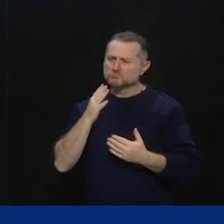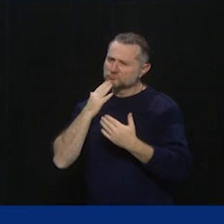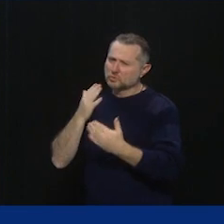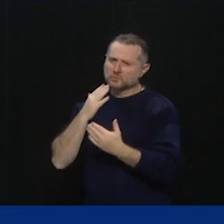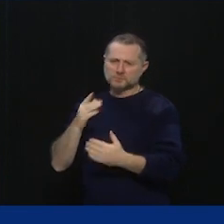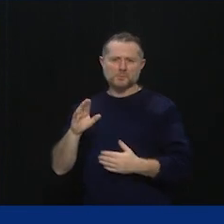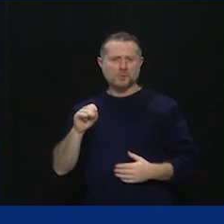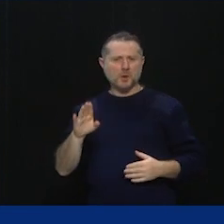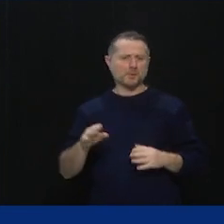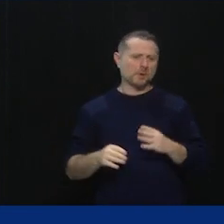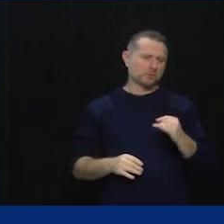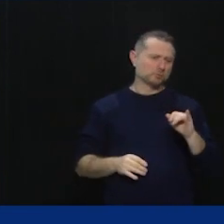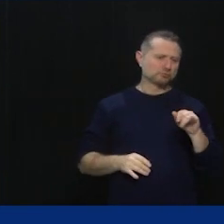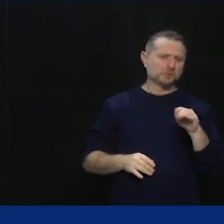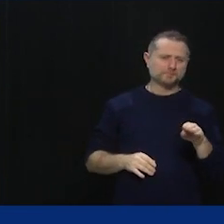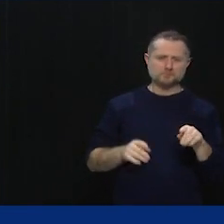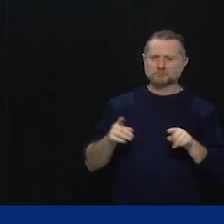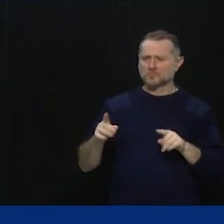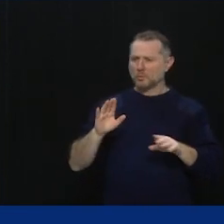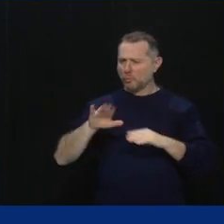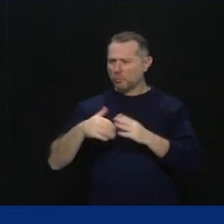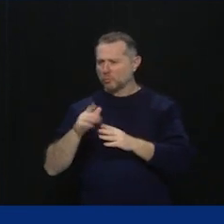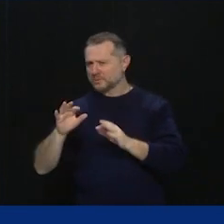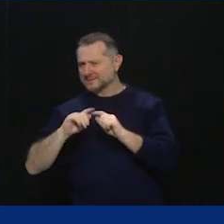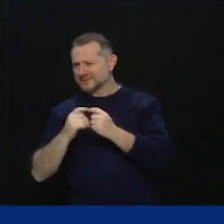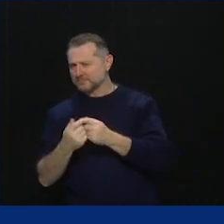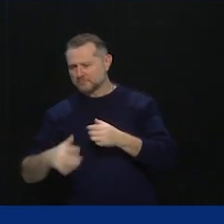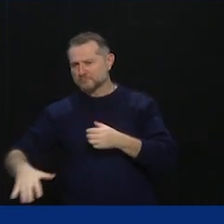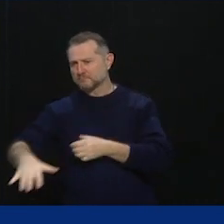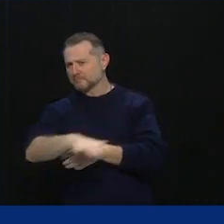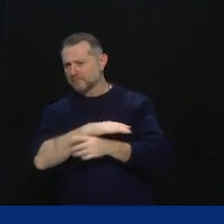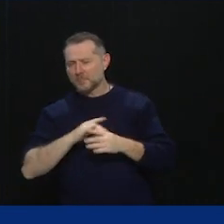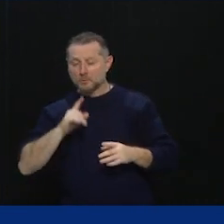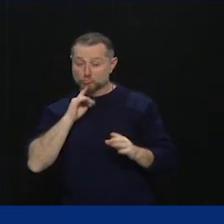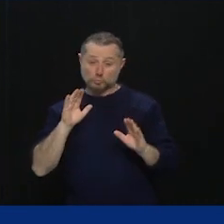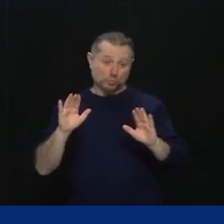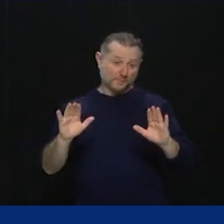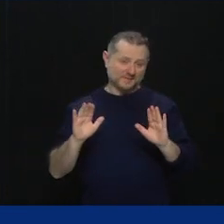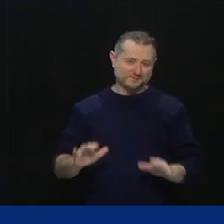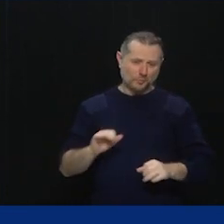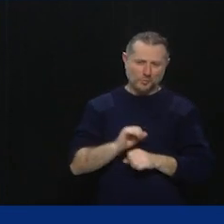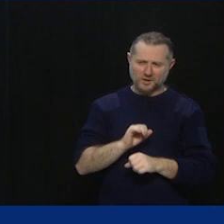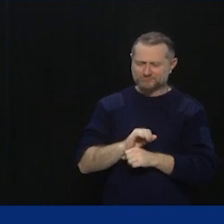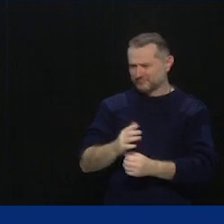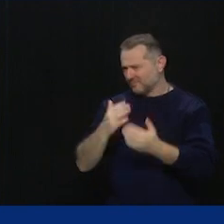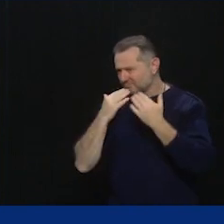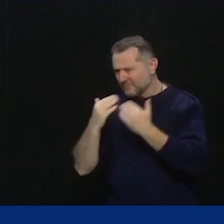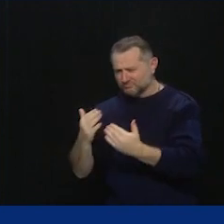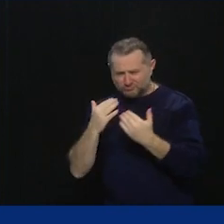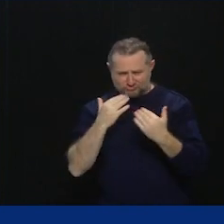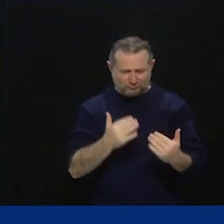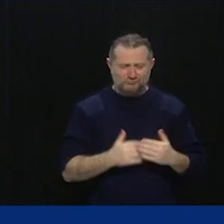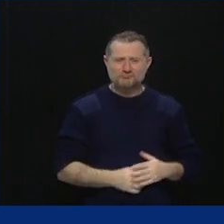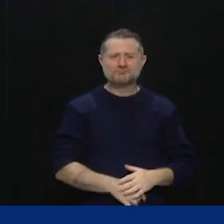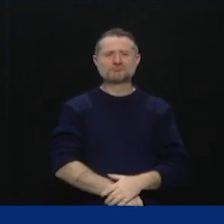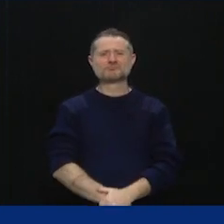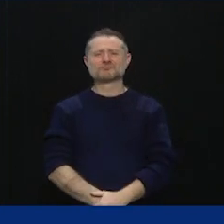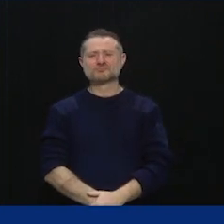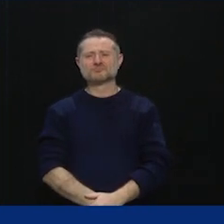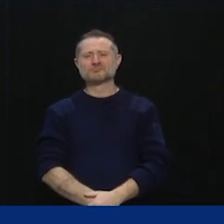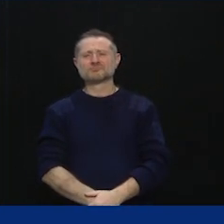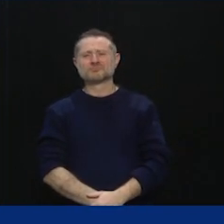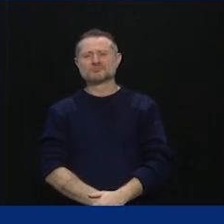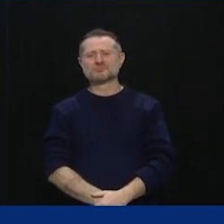TriTech team, for the incredible work that you are doing here. The governor was spot on